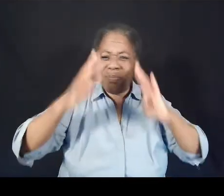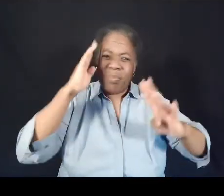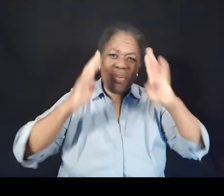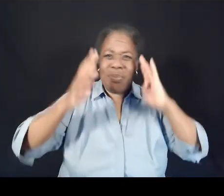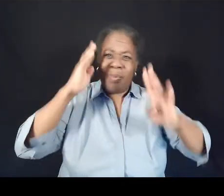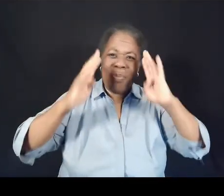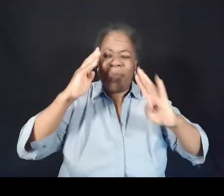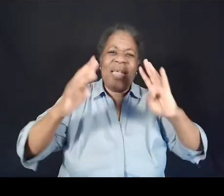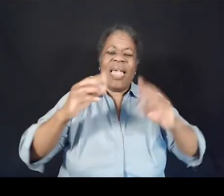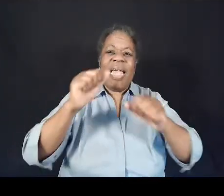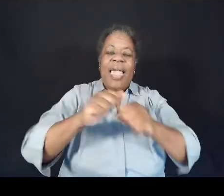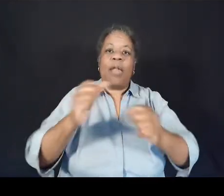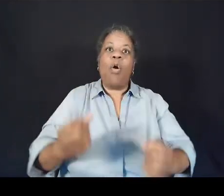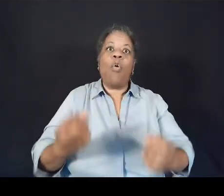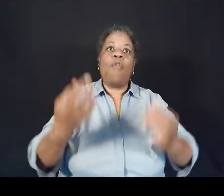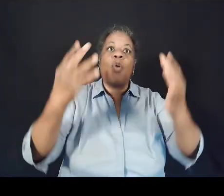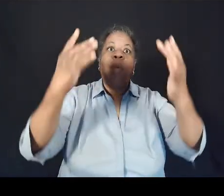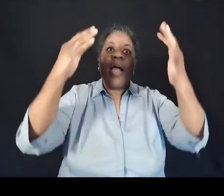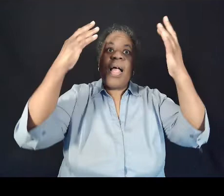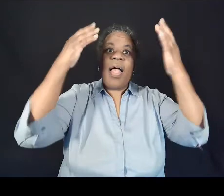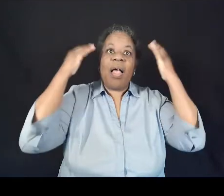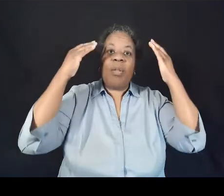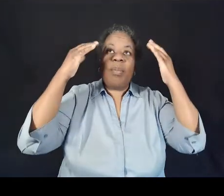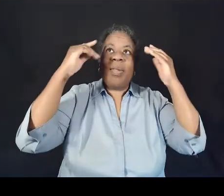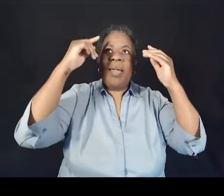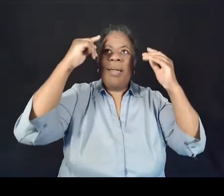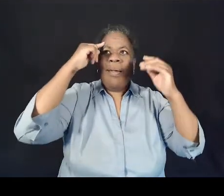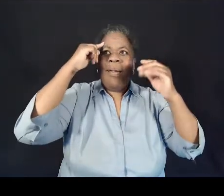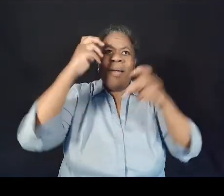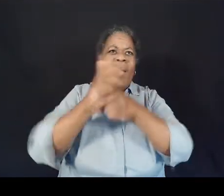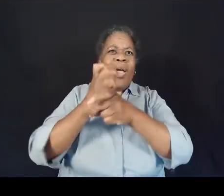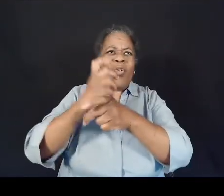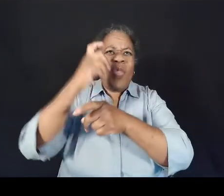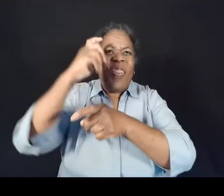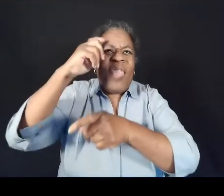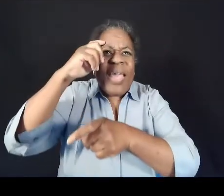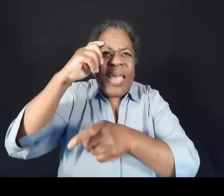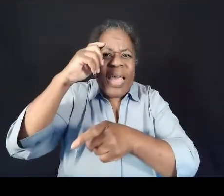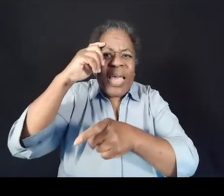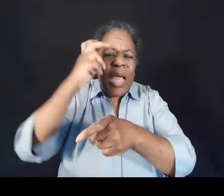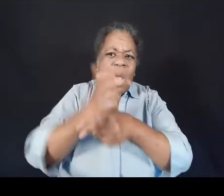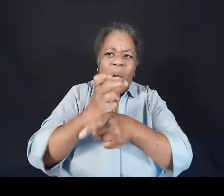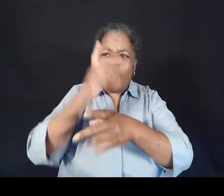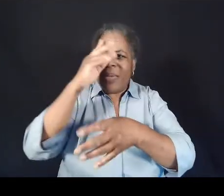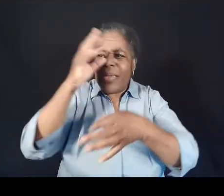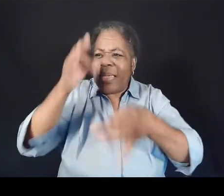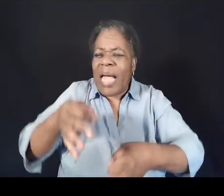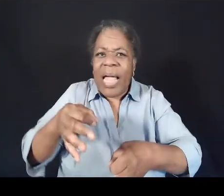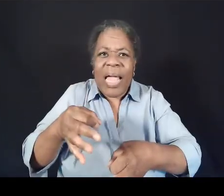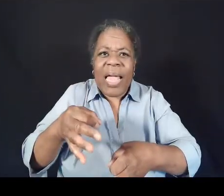impairs our ability to think and make decisions. And they've even come up with a name for it: